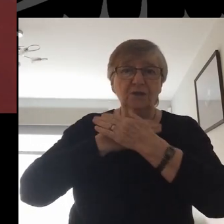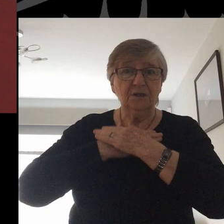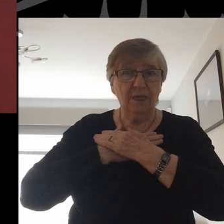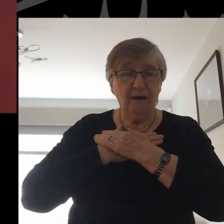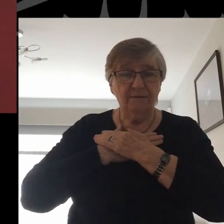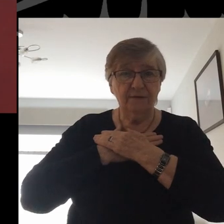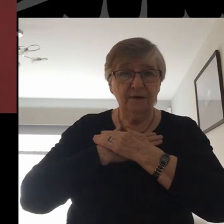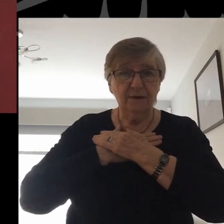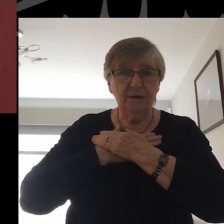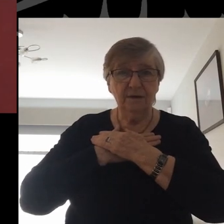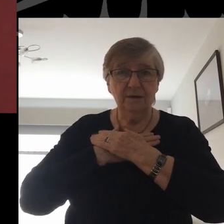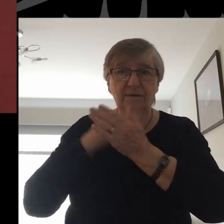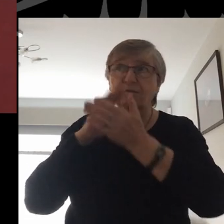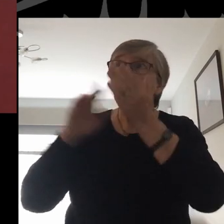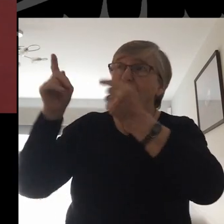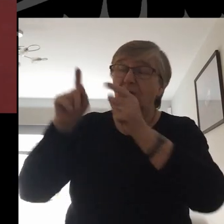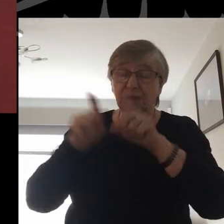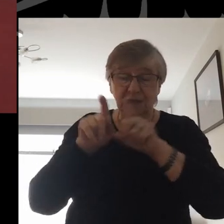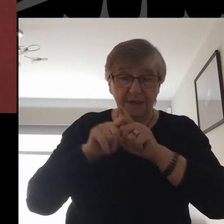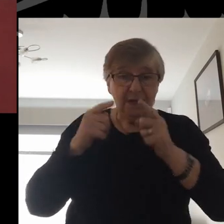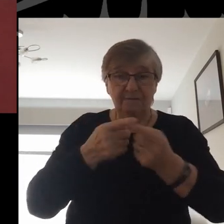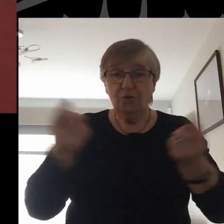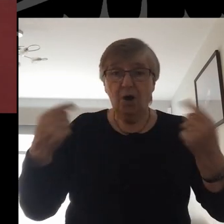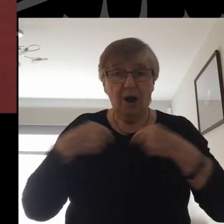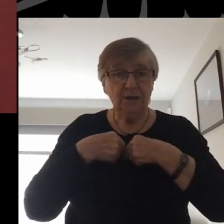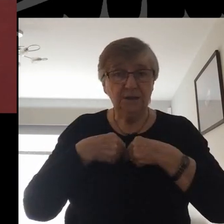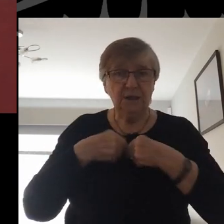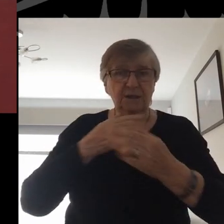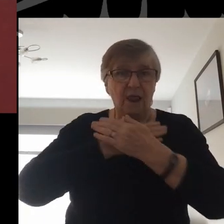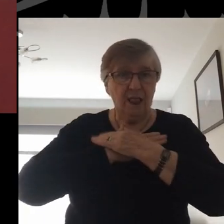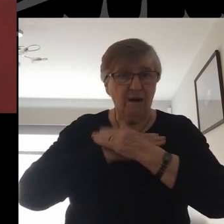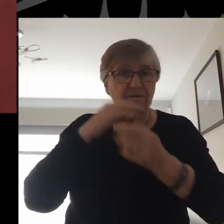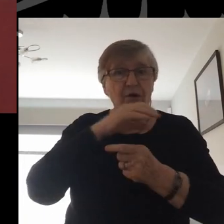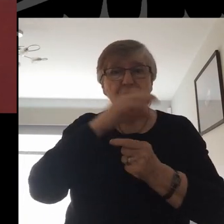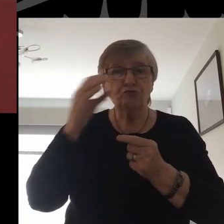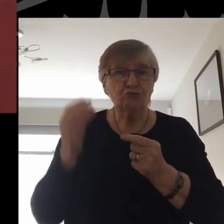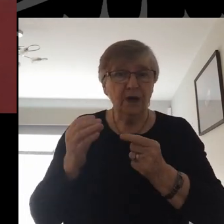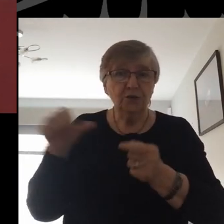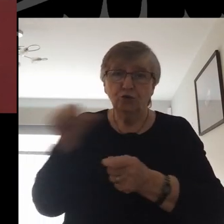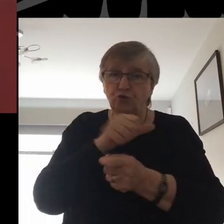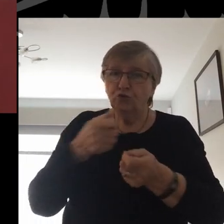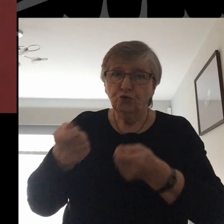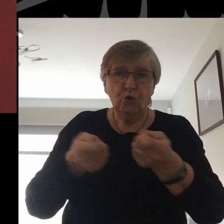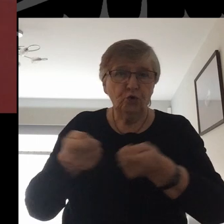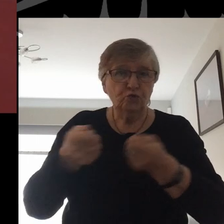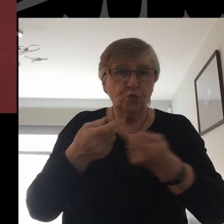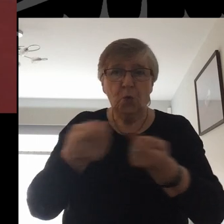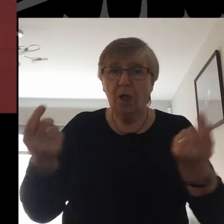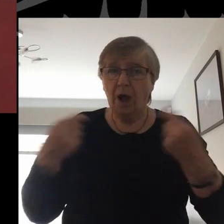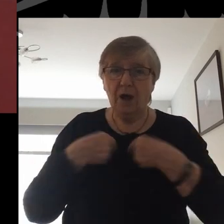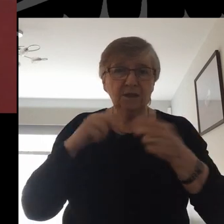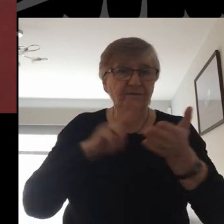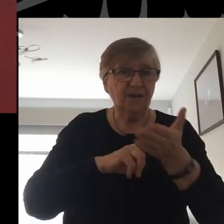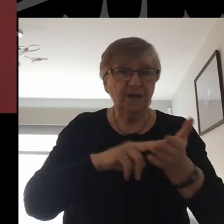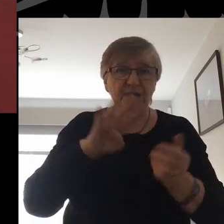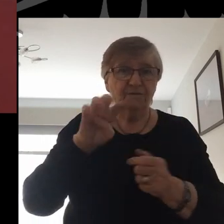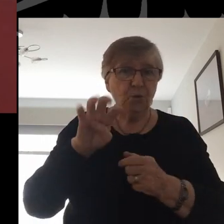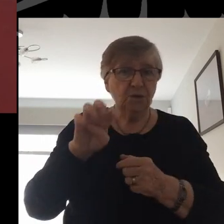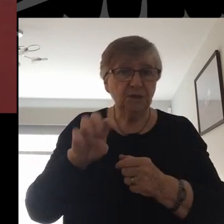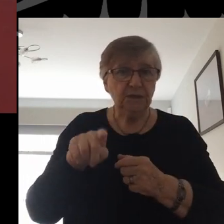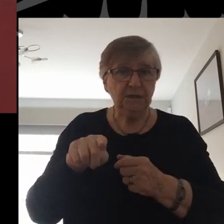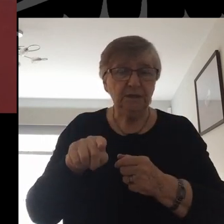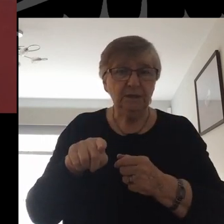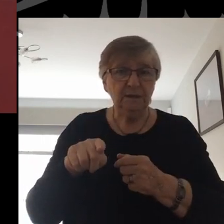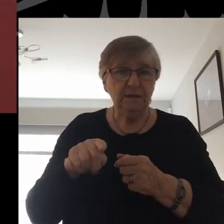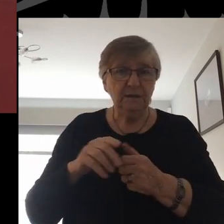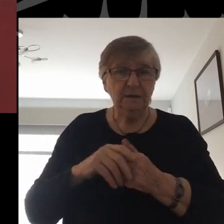Paul. And it's to be the same for us. It's the love of Christ which is to control us. Verse 14 of 2 Corinthians